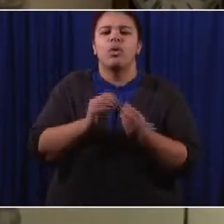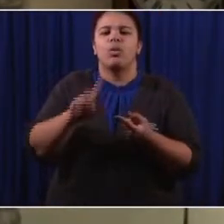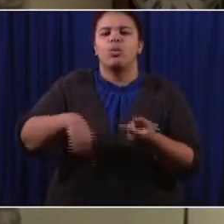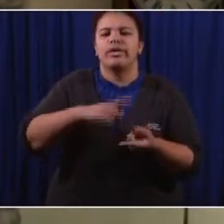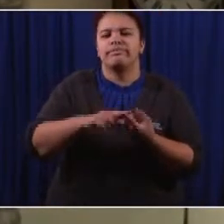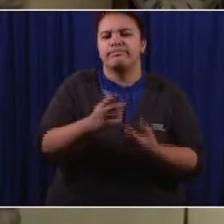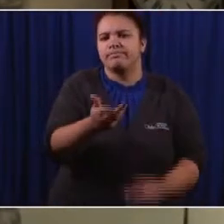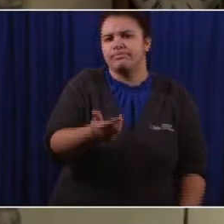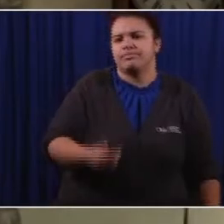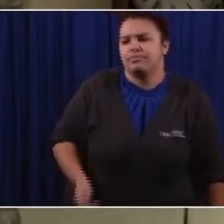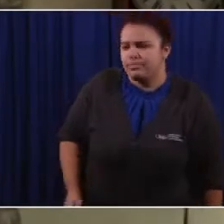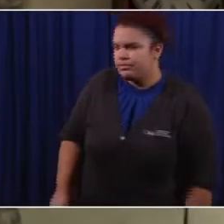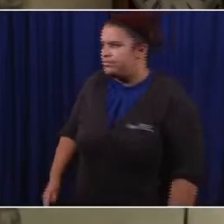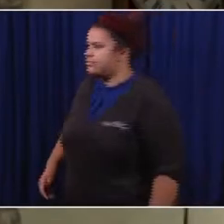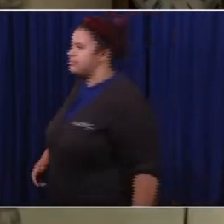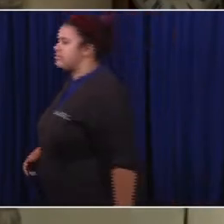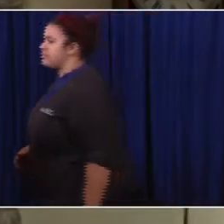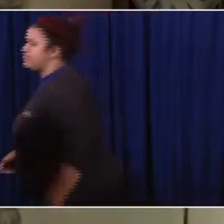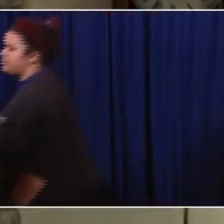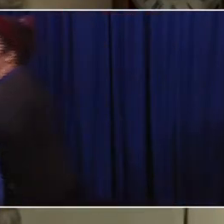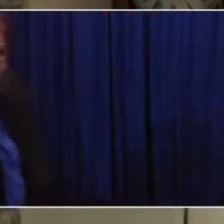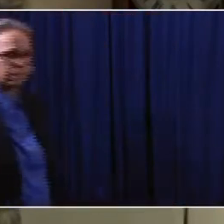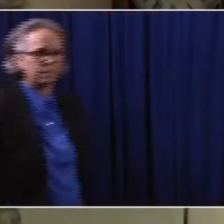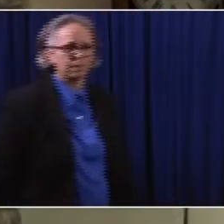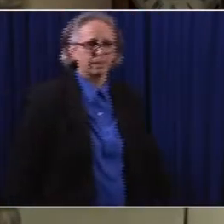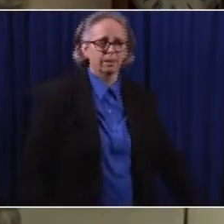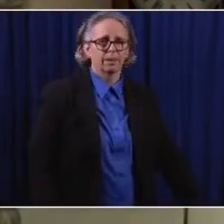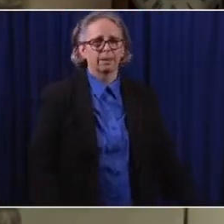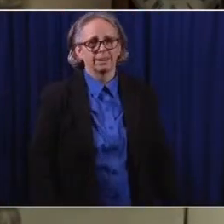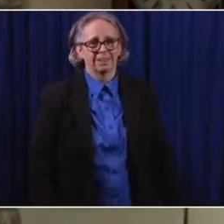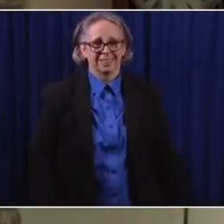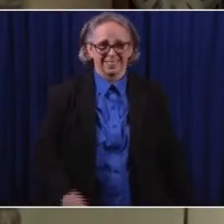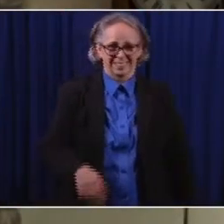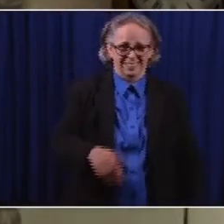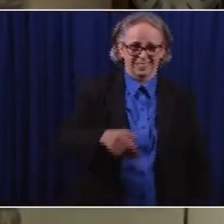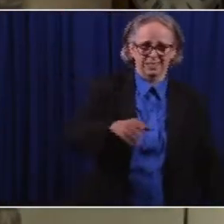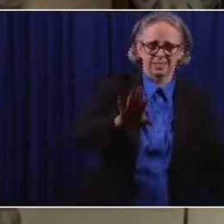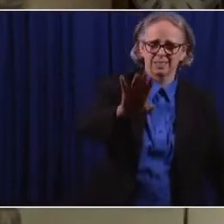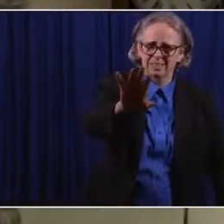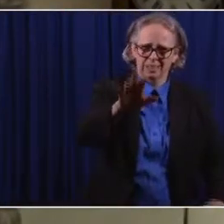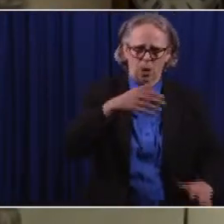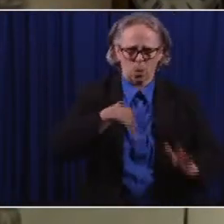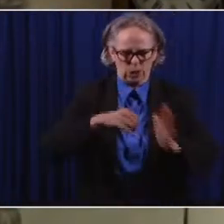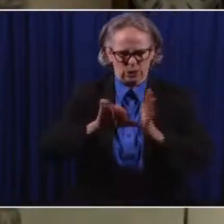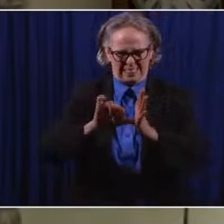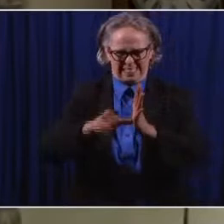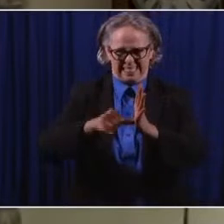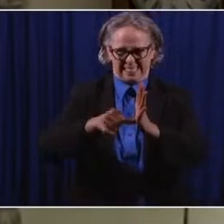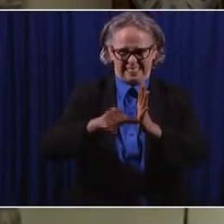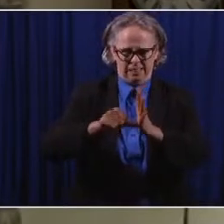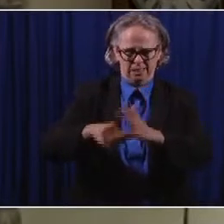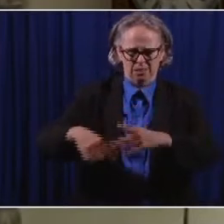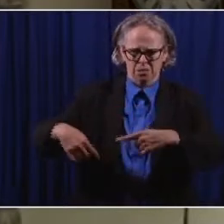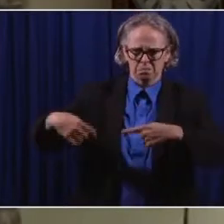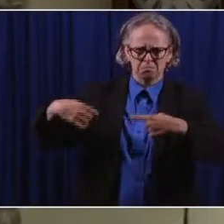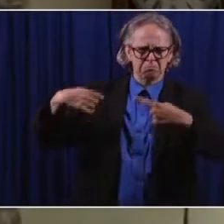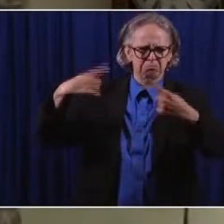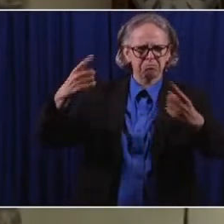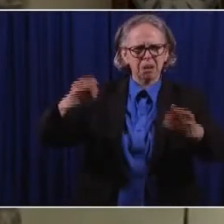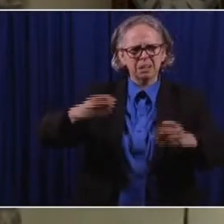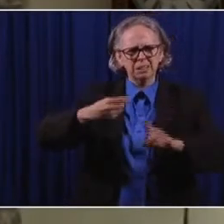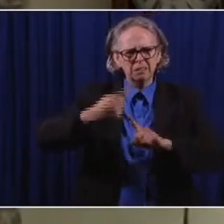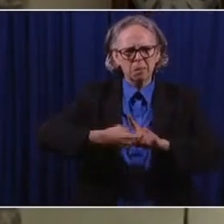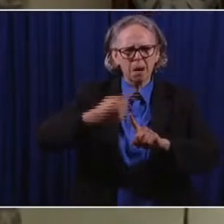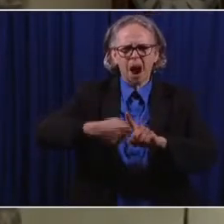emphasize, though, the nursing homes for months have been permitted, and we've given